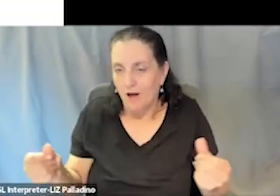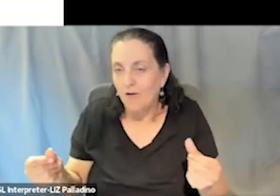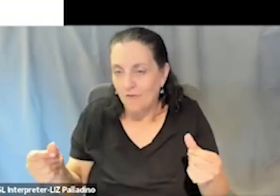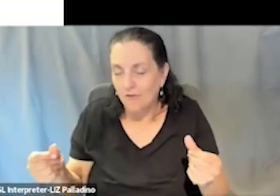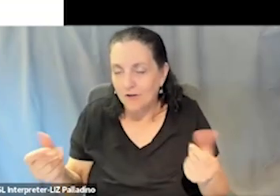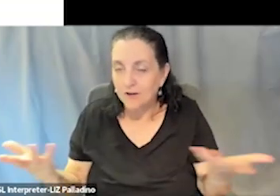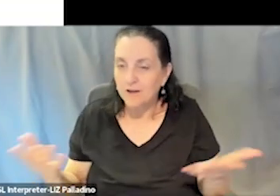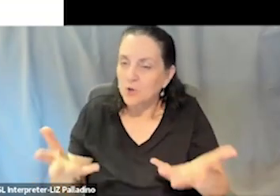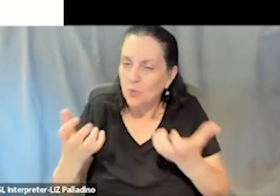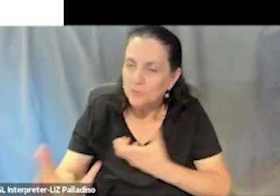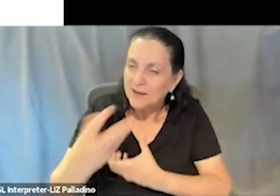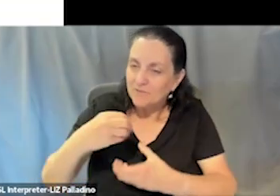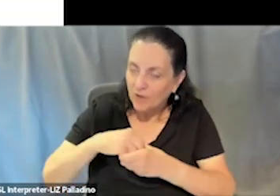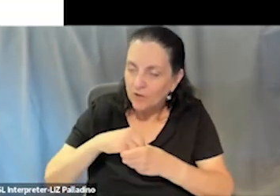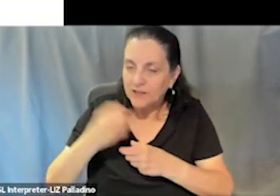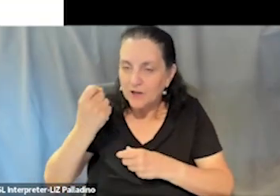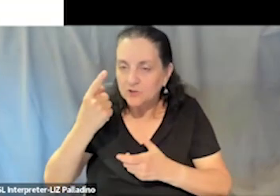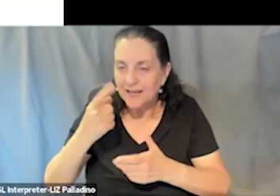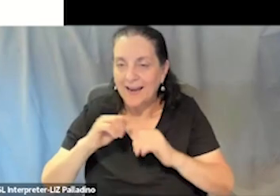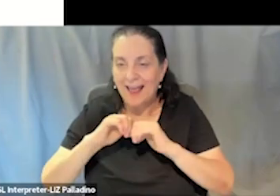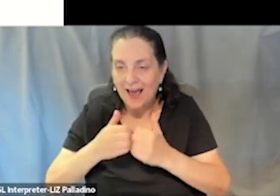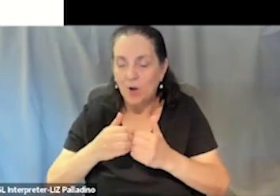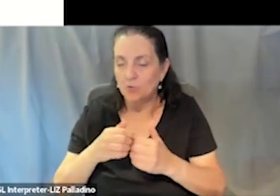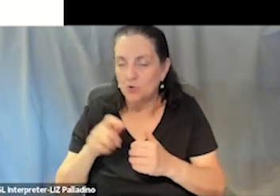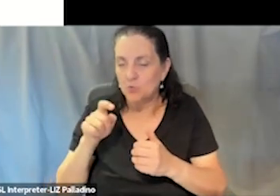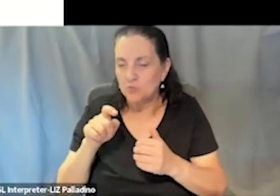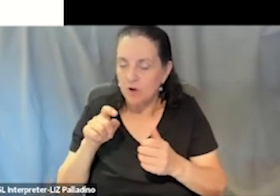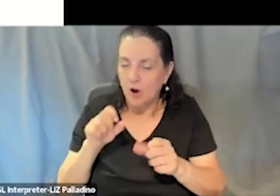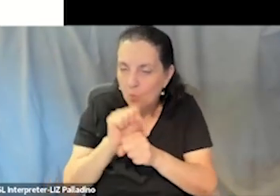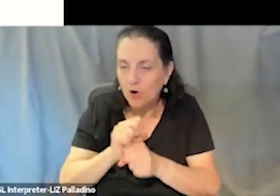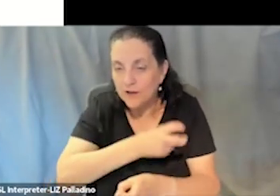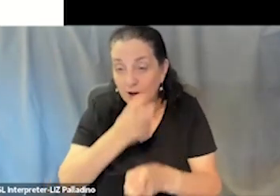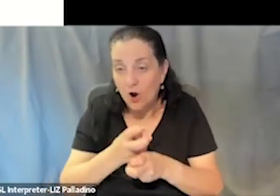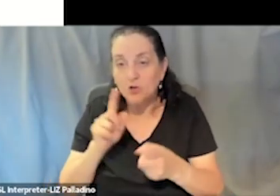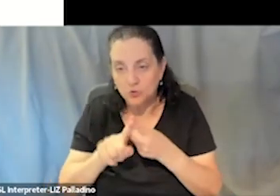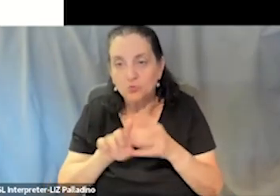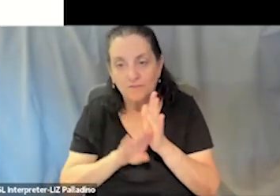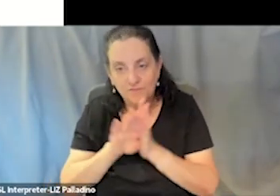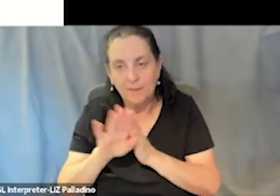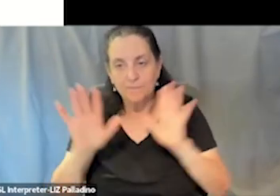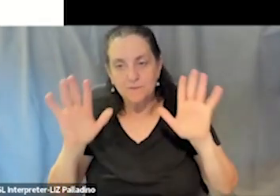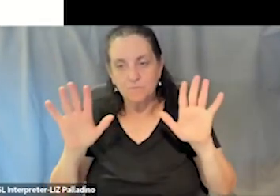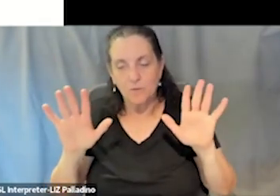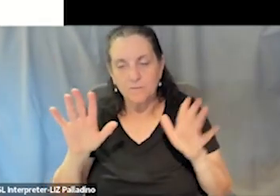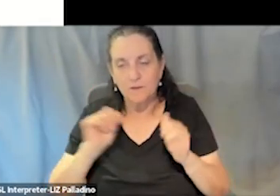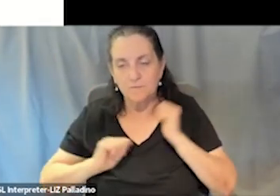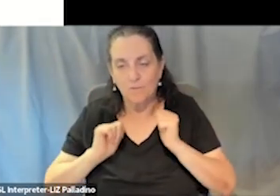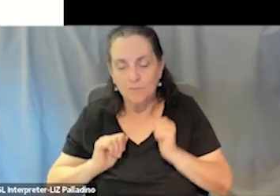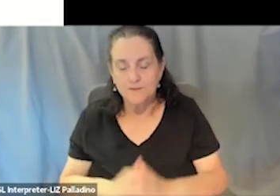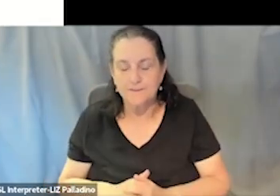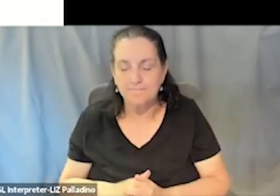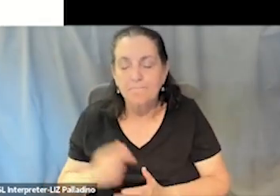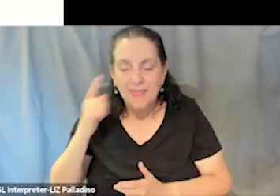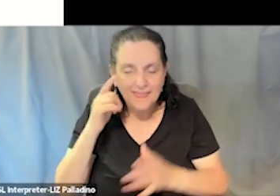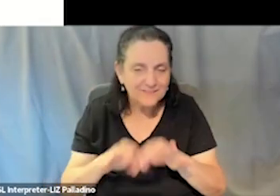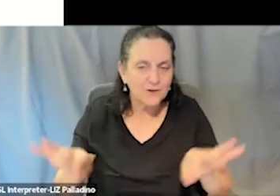to have the artists or the practitioners themselves involved in these conversations. But I think it's also important